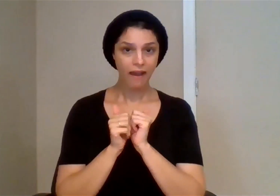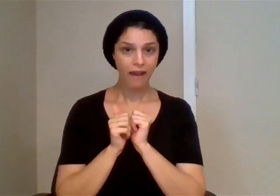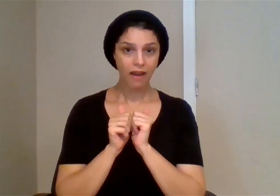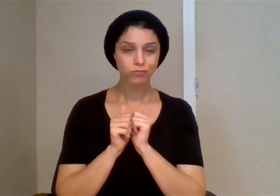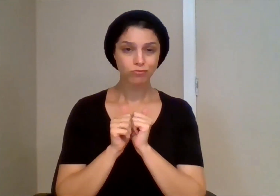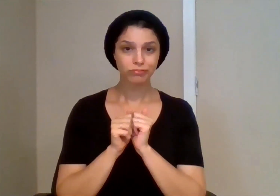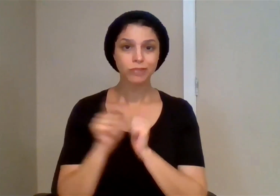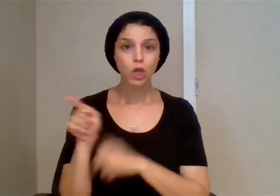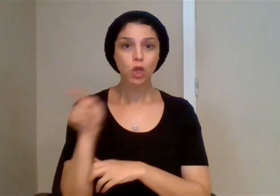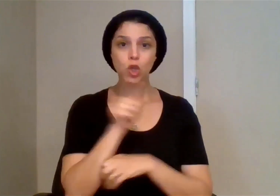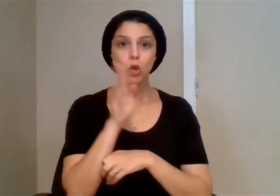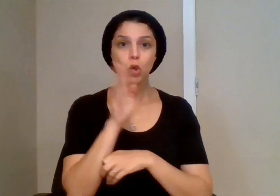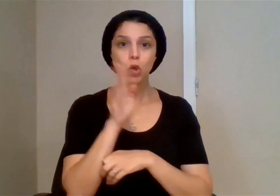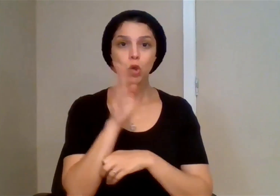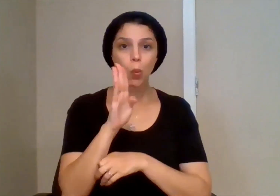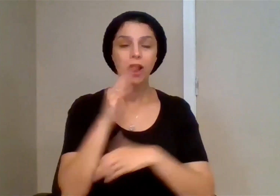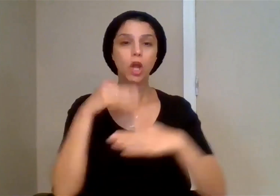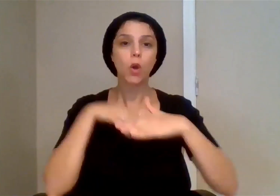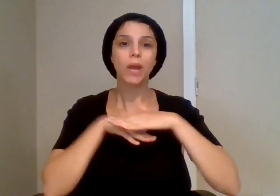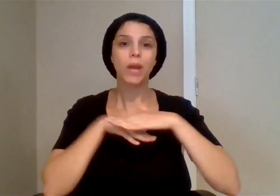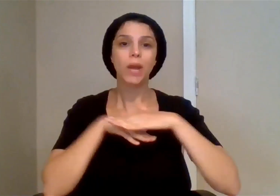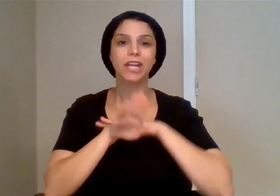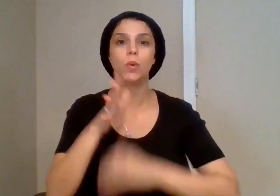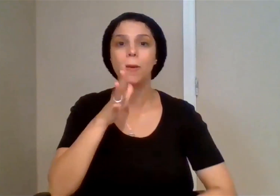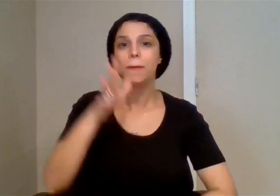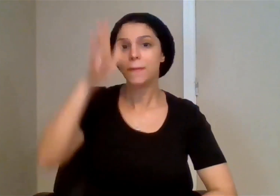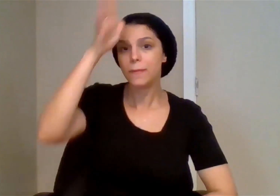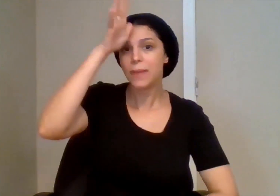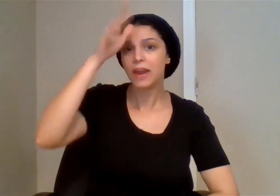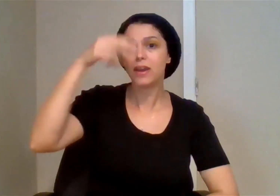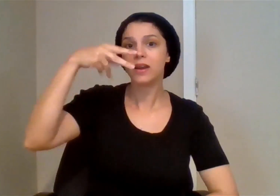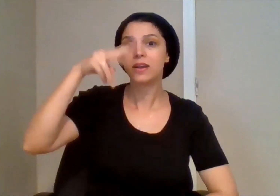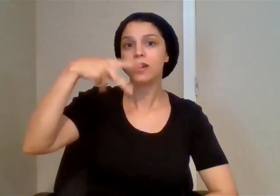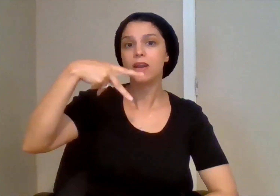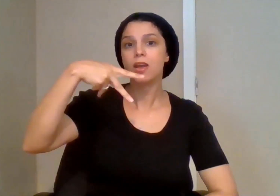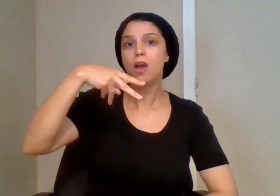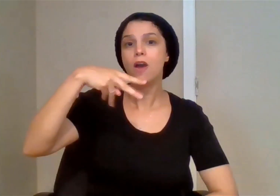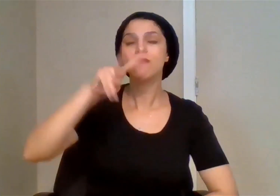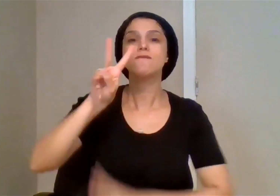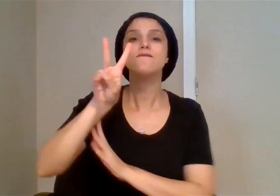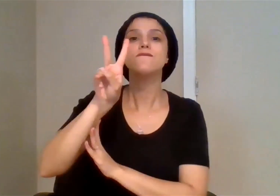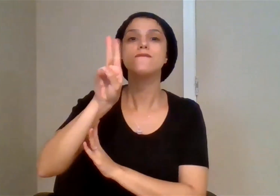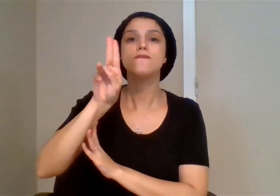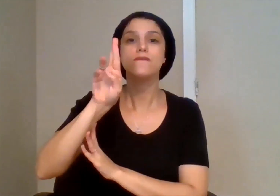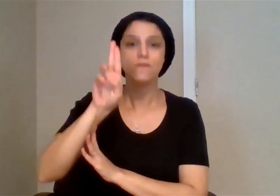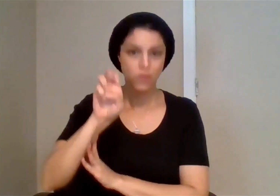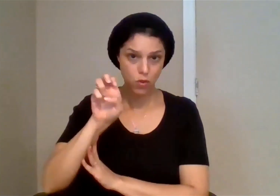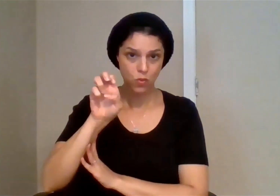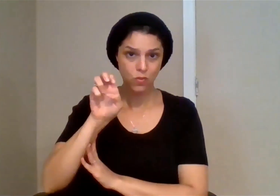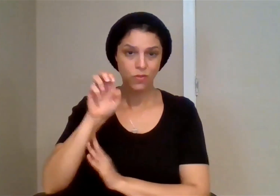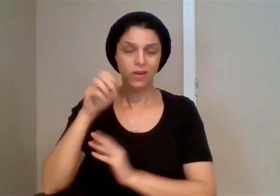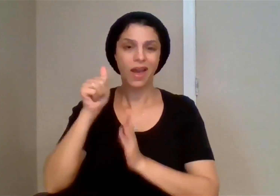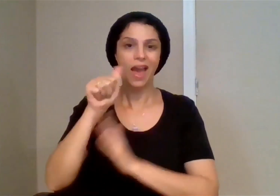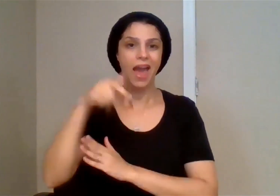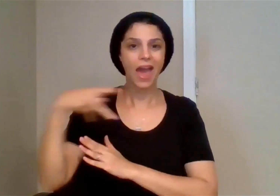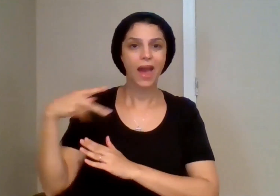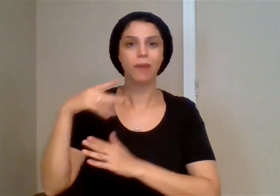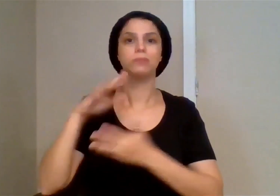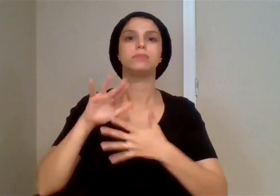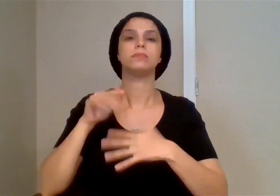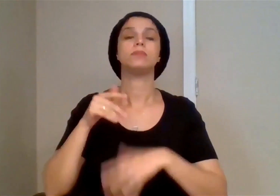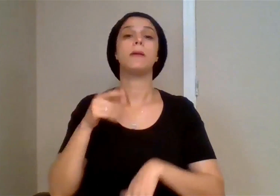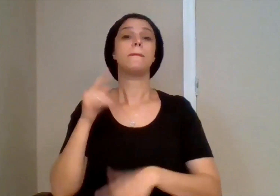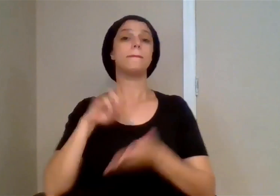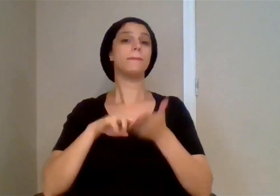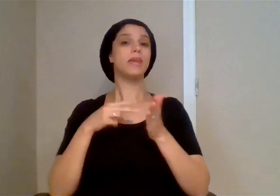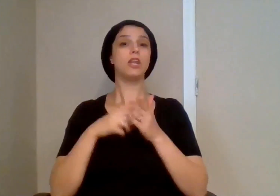are logging into the Parent View application with the credentials you set up when you activated your account.